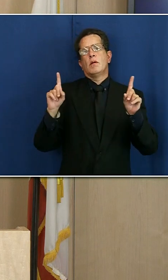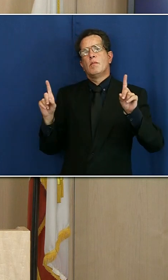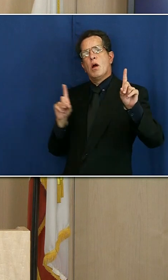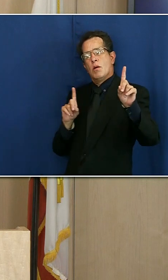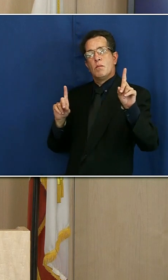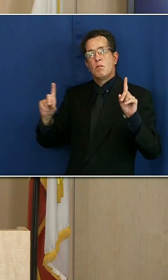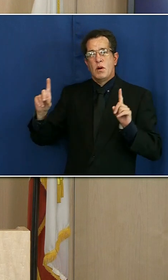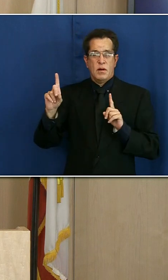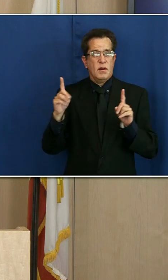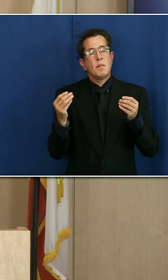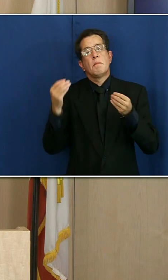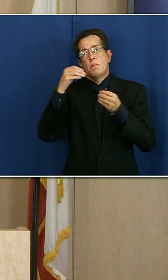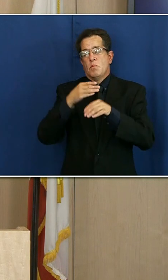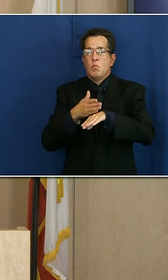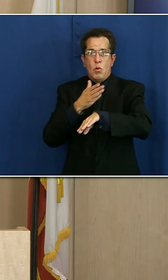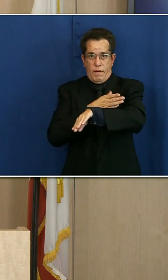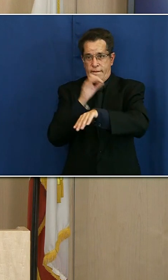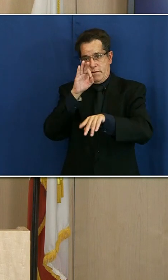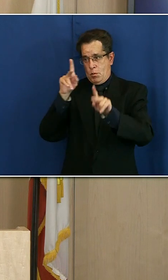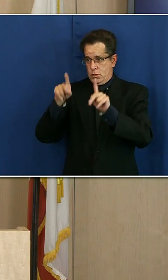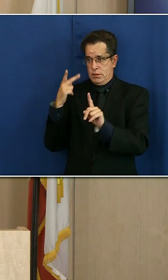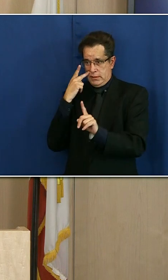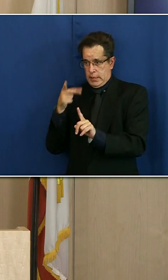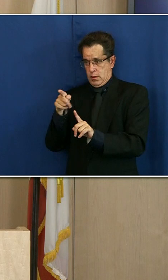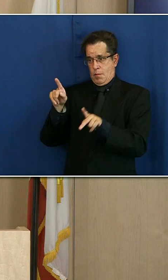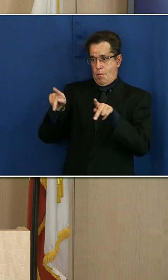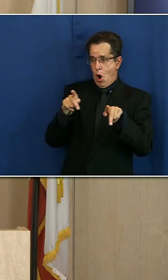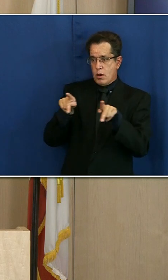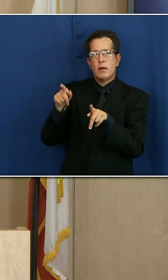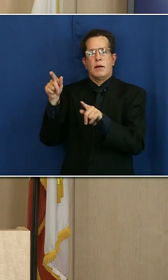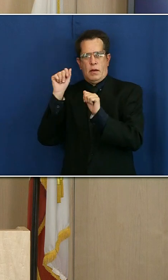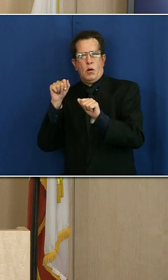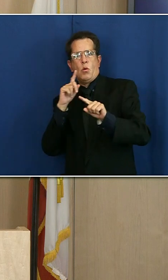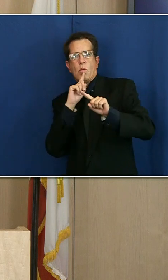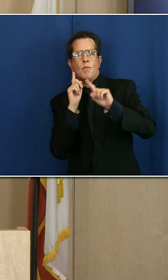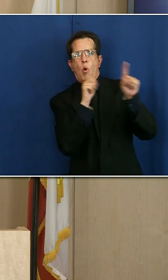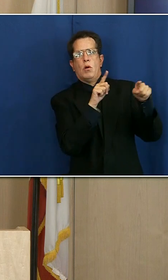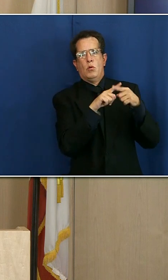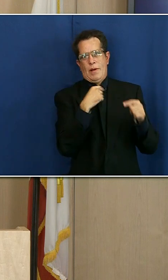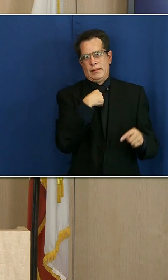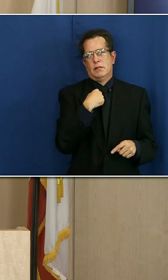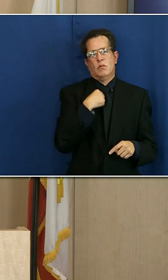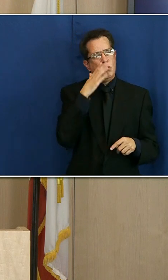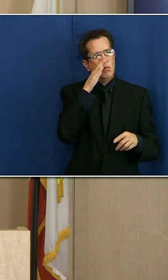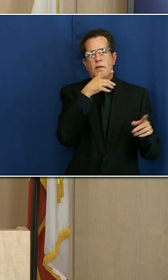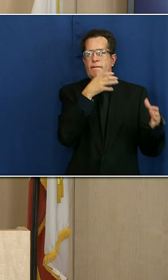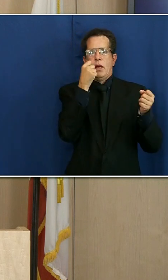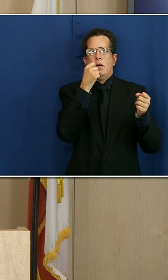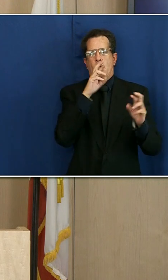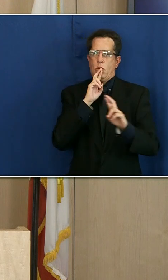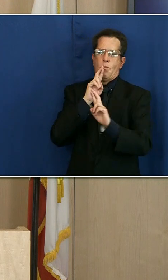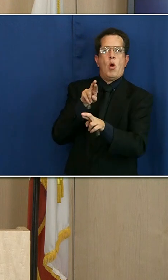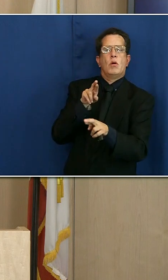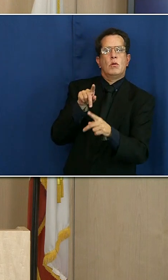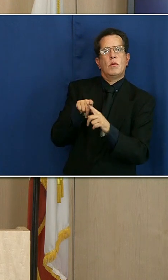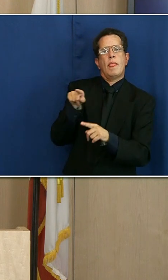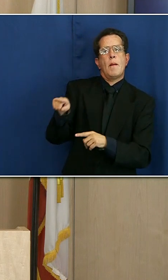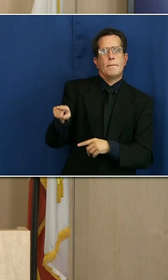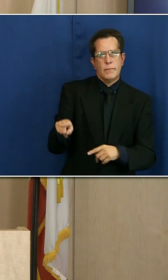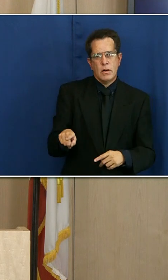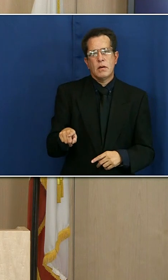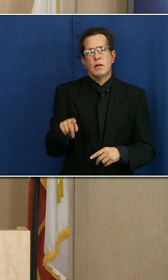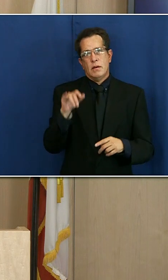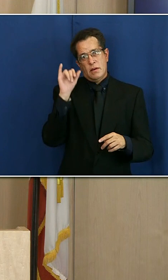that are taking place in terms of parties or other social activities, they can report that to us. We do direct follow up. And again, in